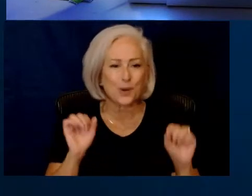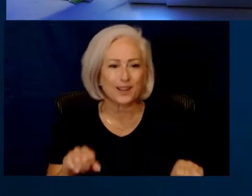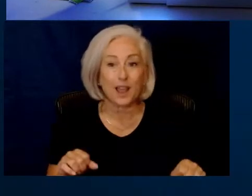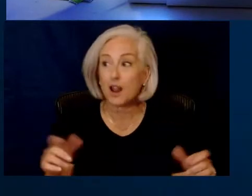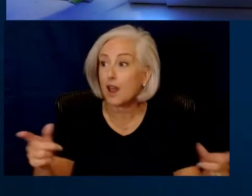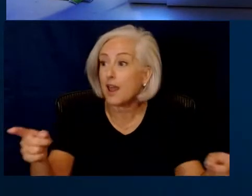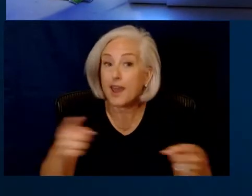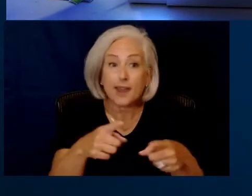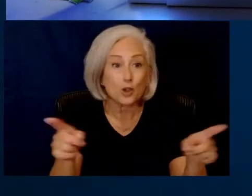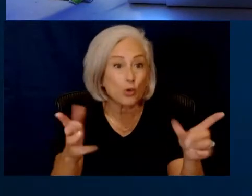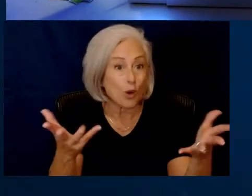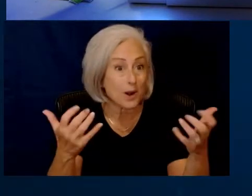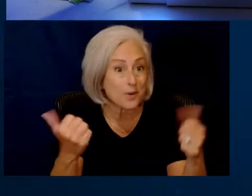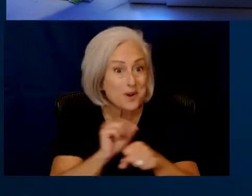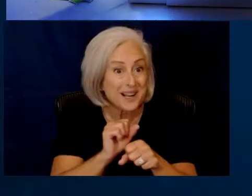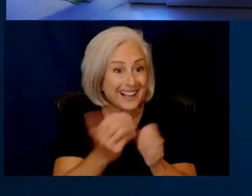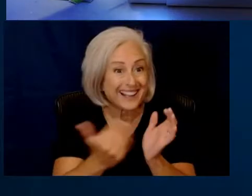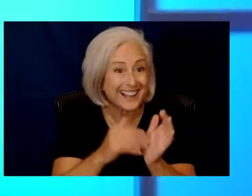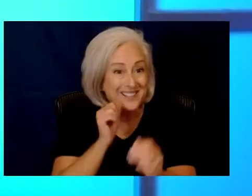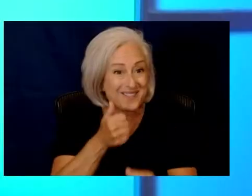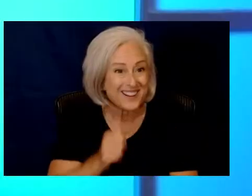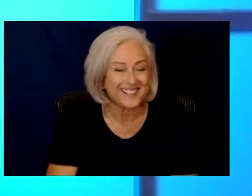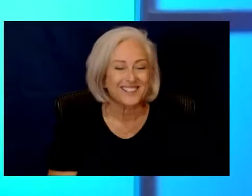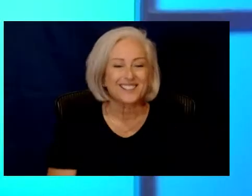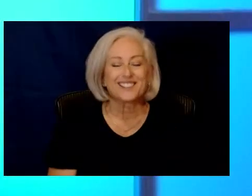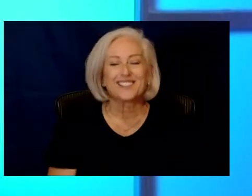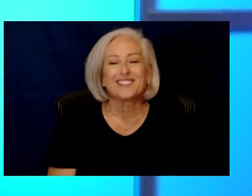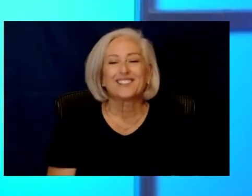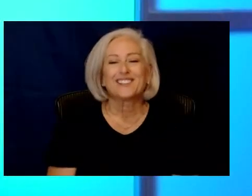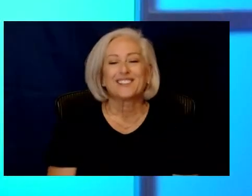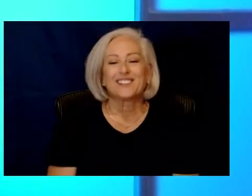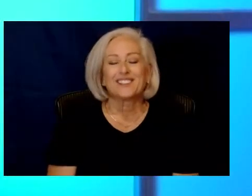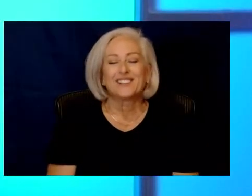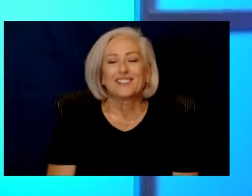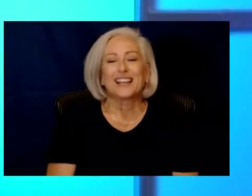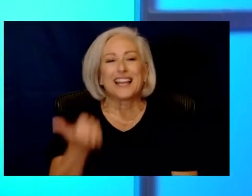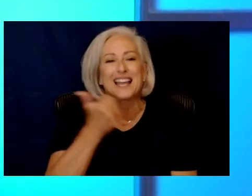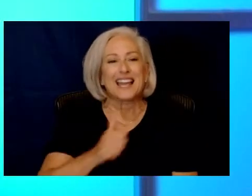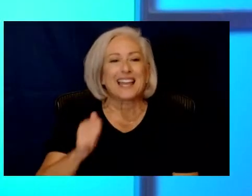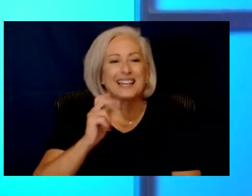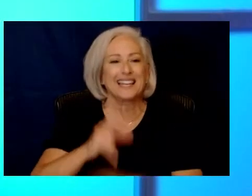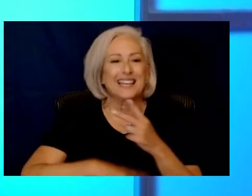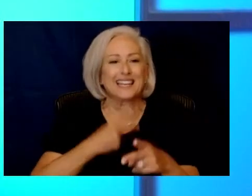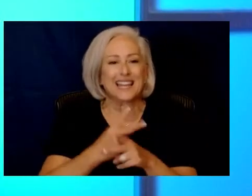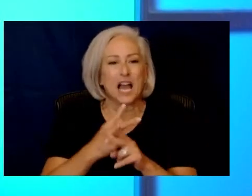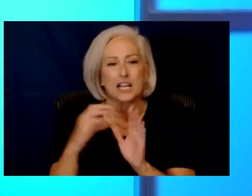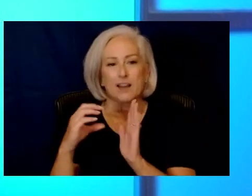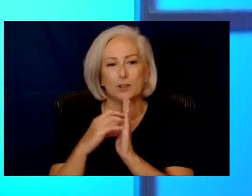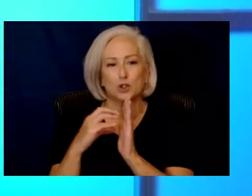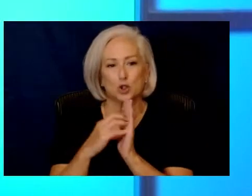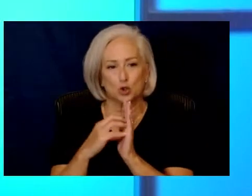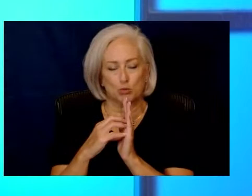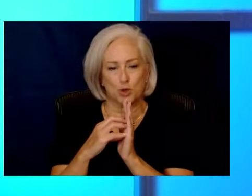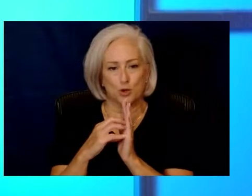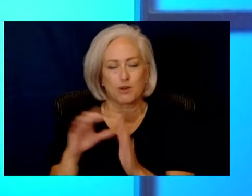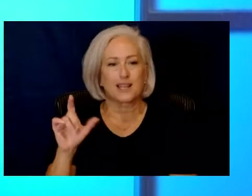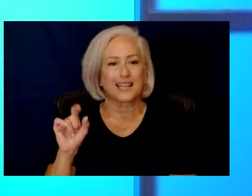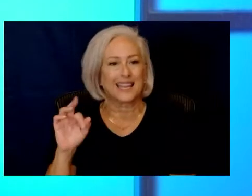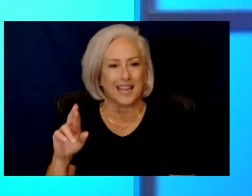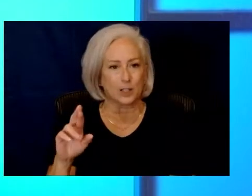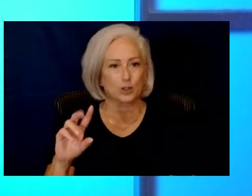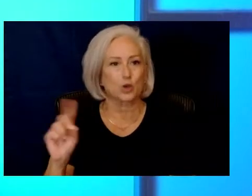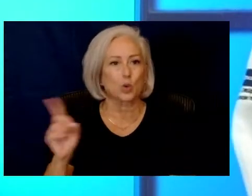working. Yeah. But any type of cancer or any type of tumor, for that matter, where radiation